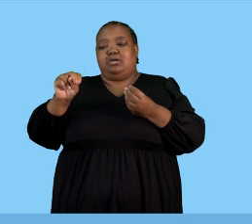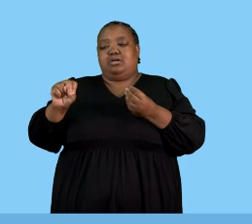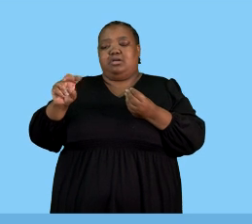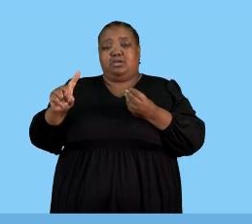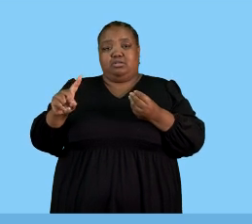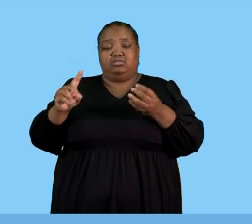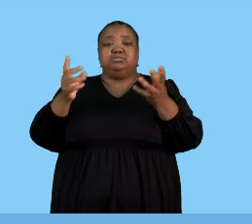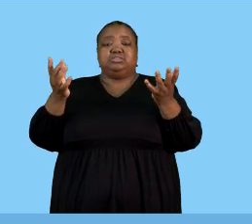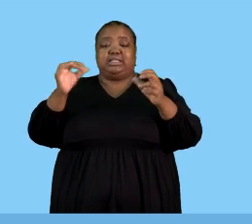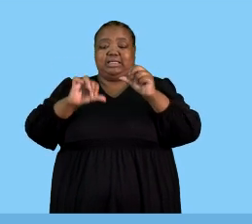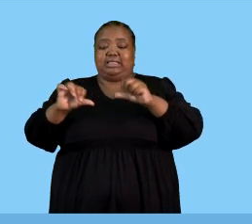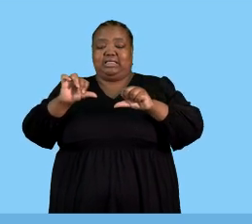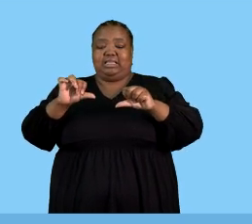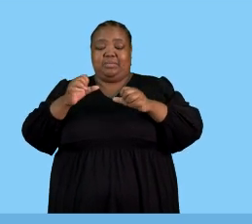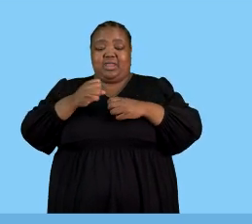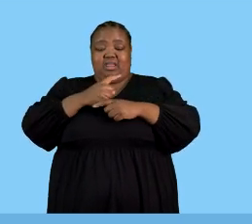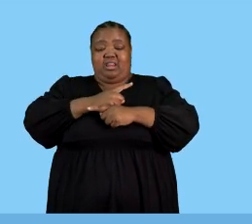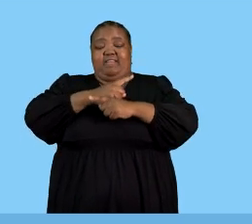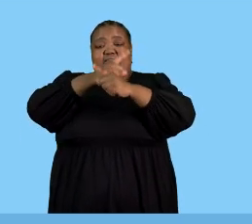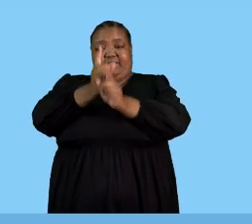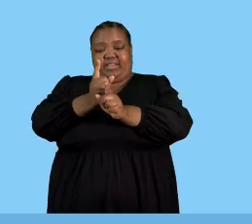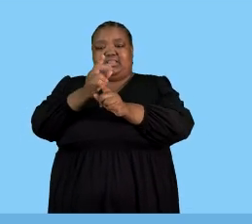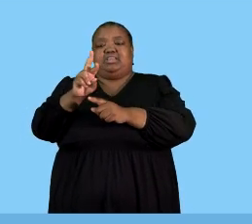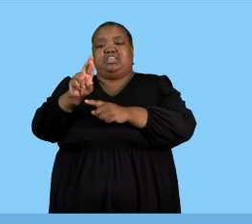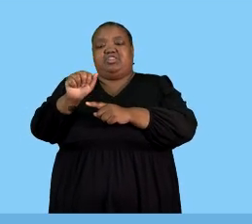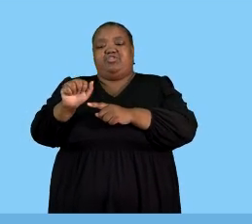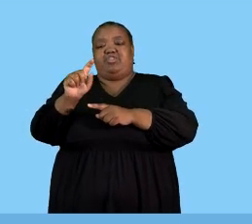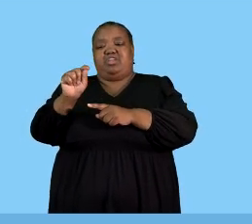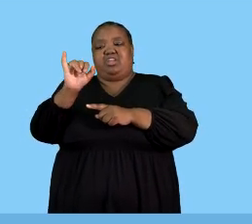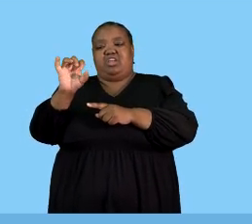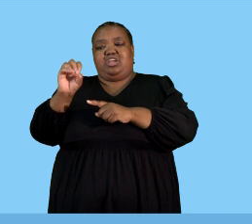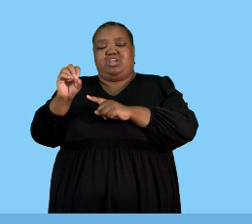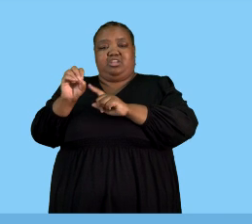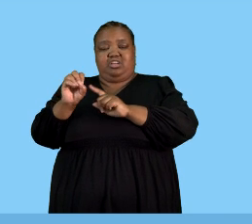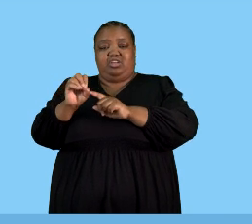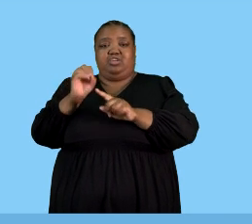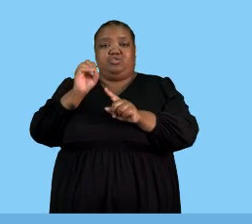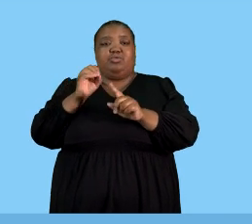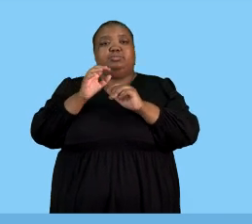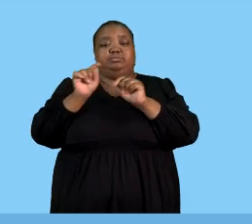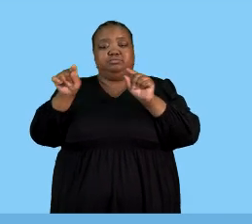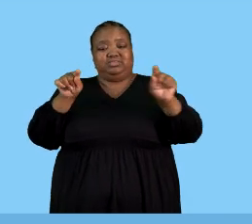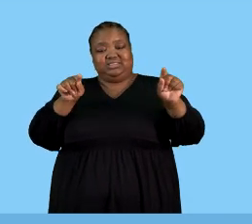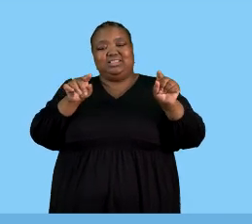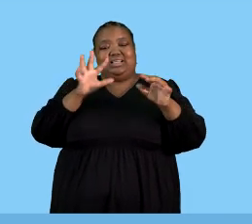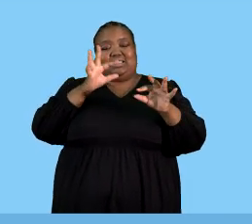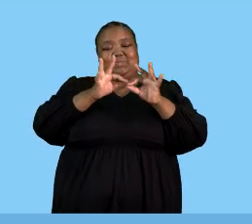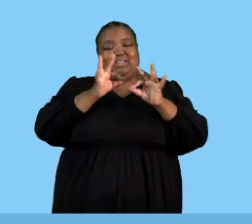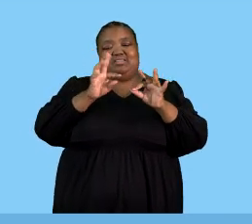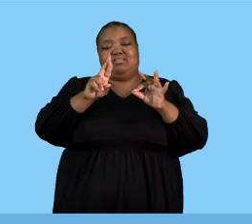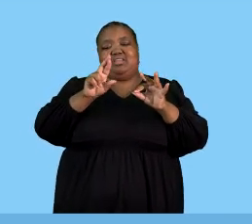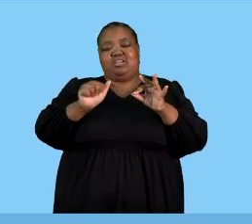in each compound are always chemically bonded in a fixed ratio. As we have said, there's always a specific ratio for a certain